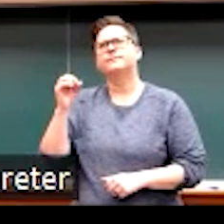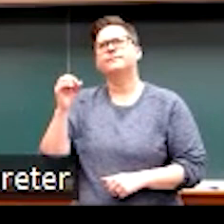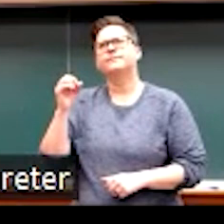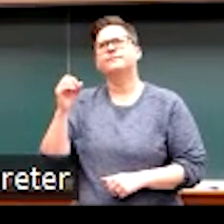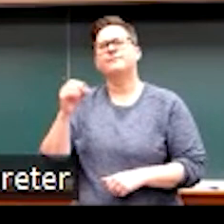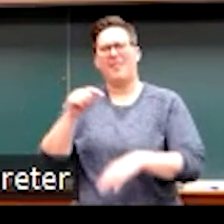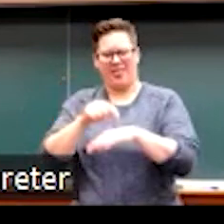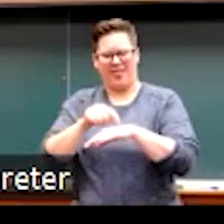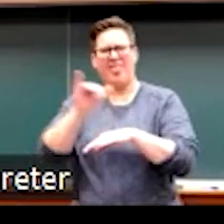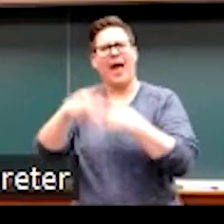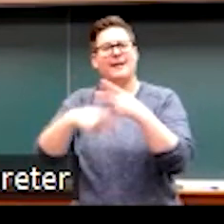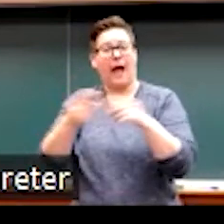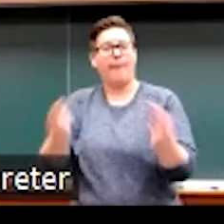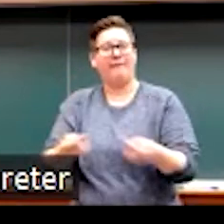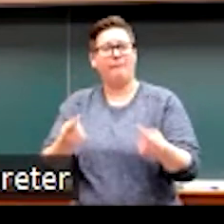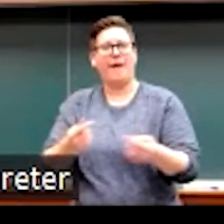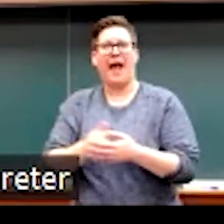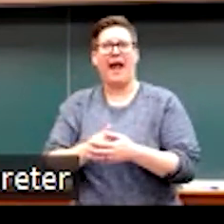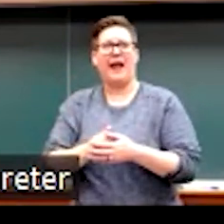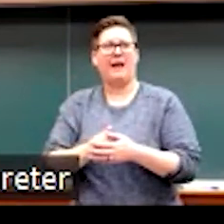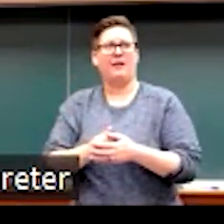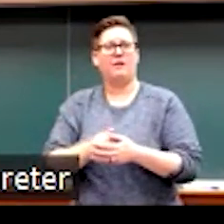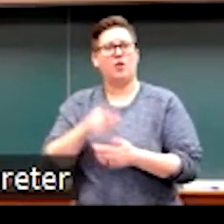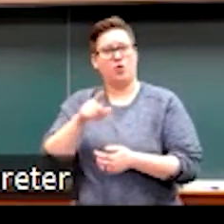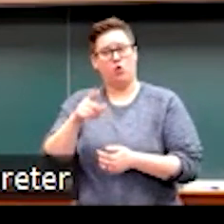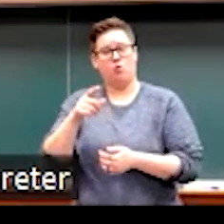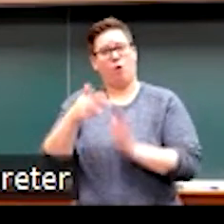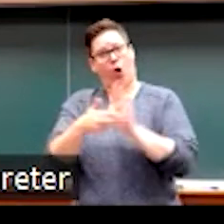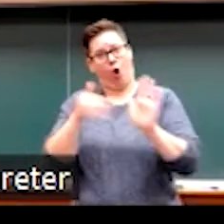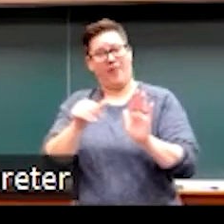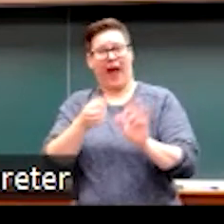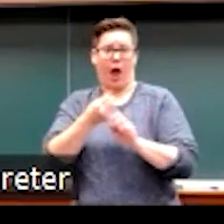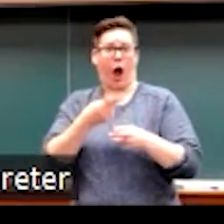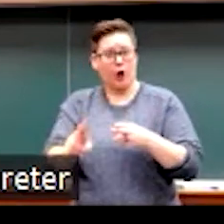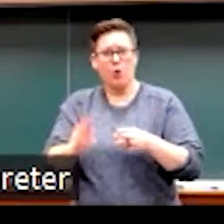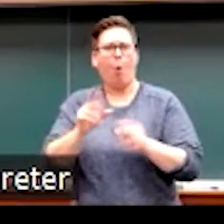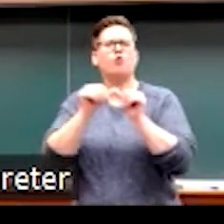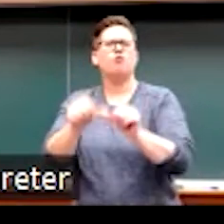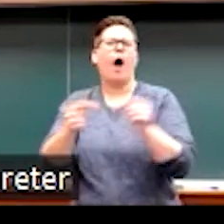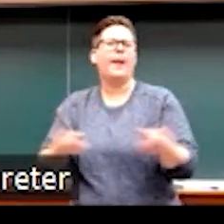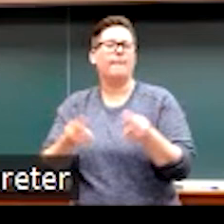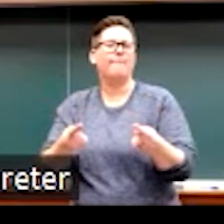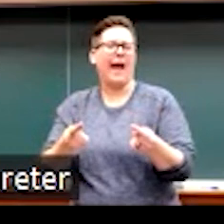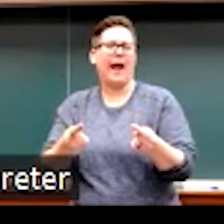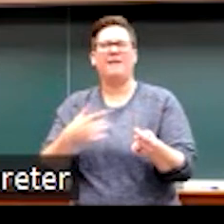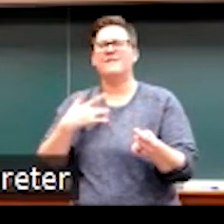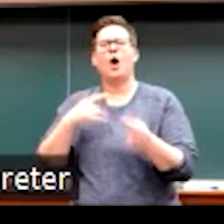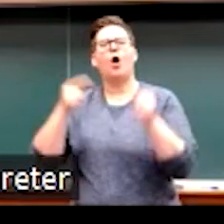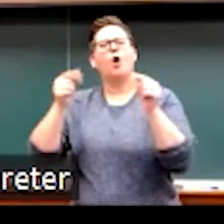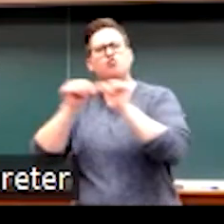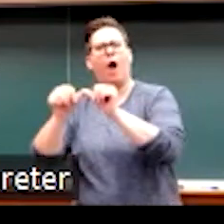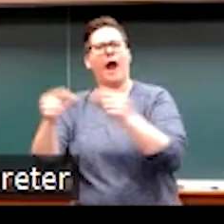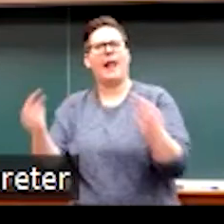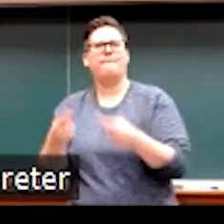type of pain? Is that acute pain you're inducing or chronic pain? I would think that chronic pain is